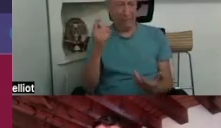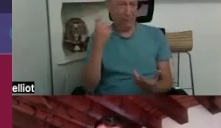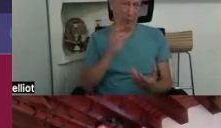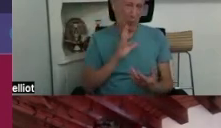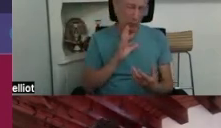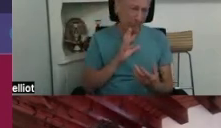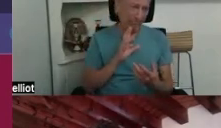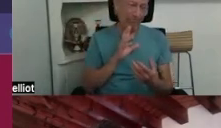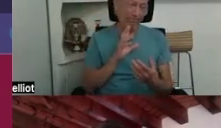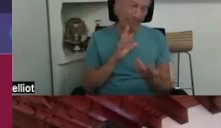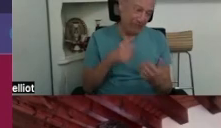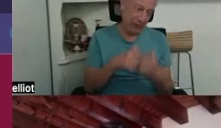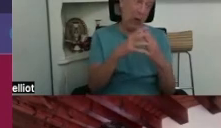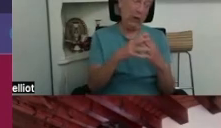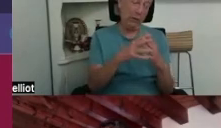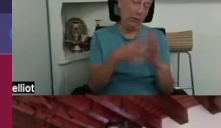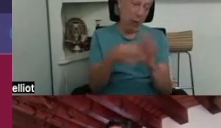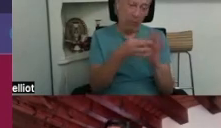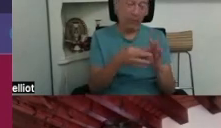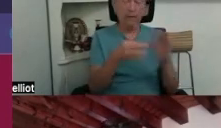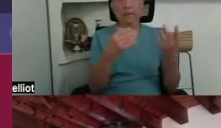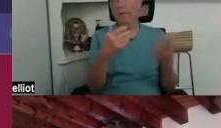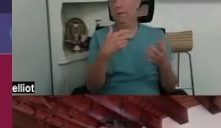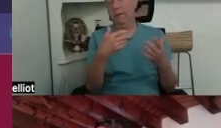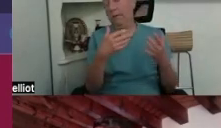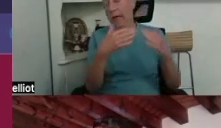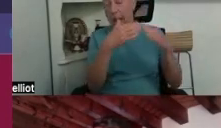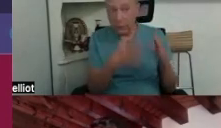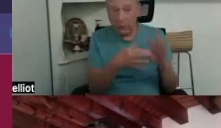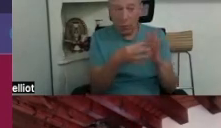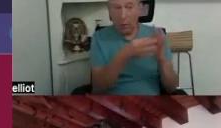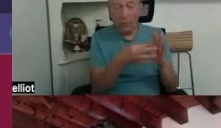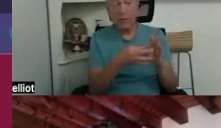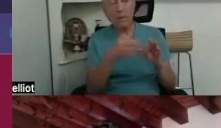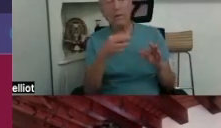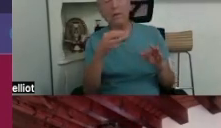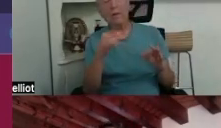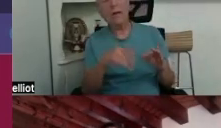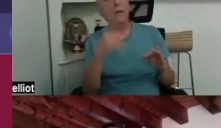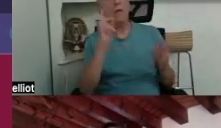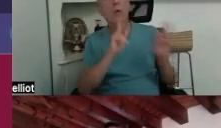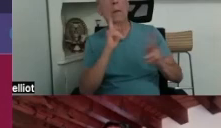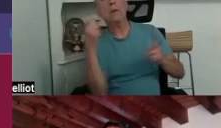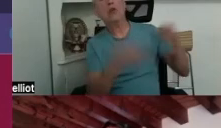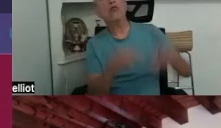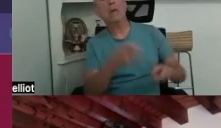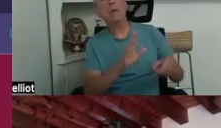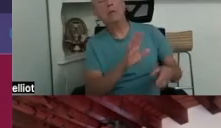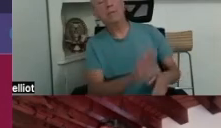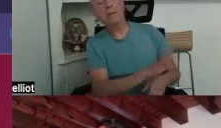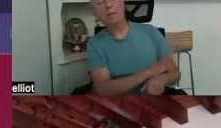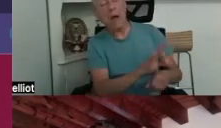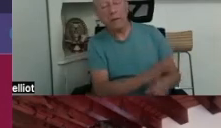whether it's a housing cooperative and people are going to be contributing to the functioning of this housing co-op or